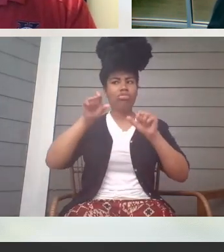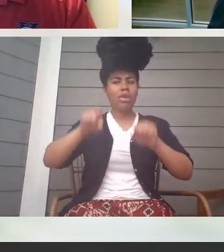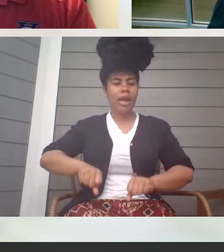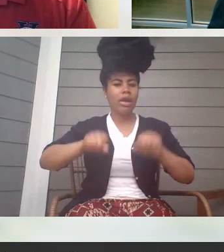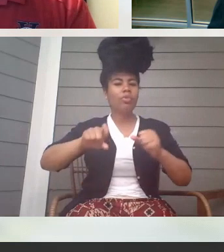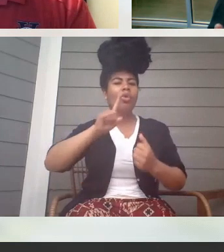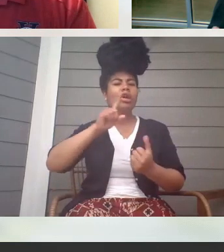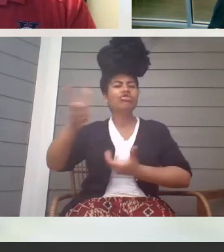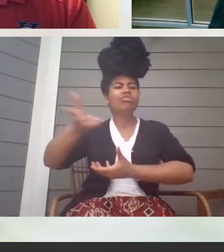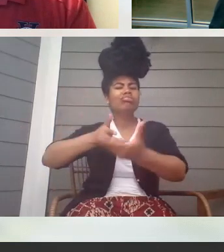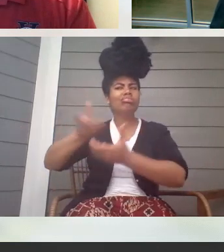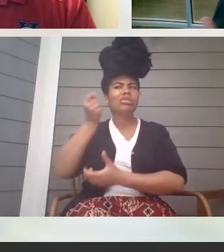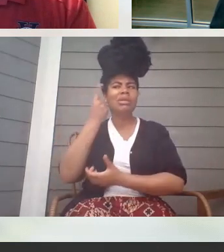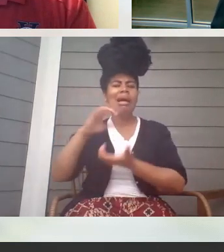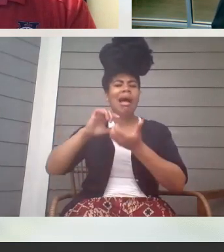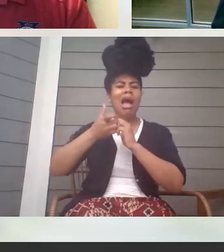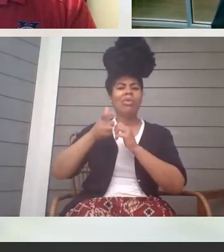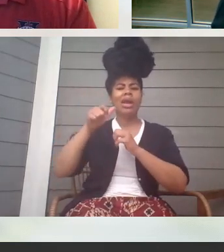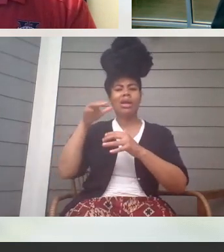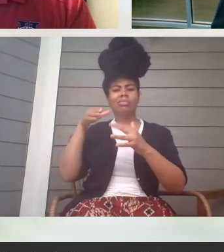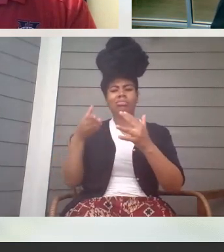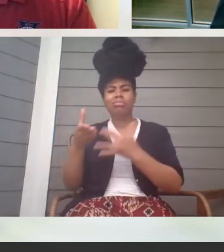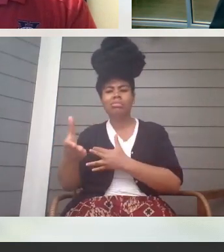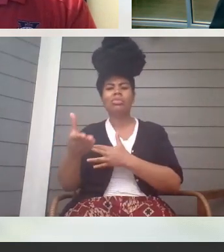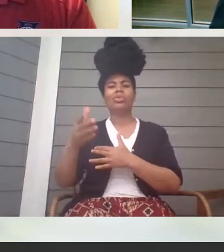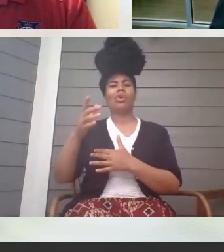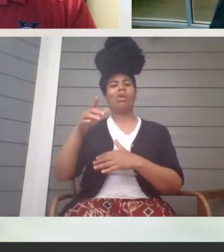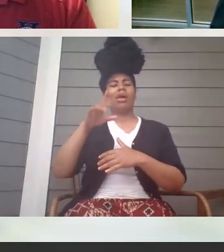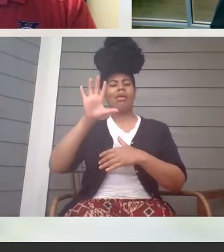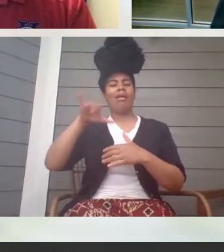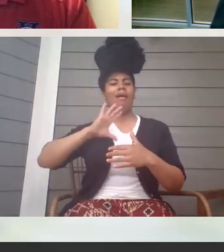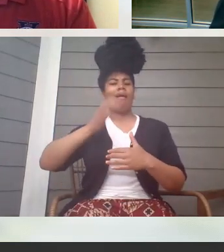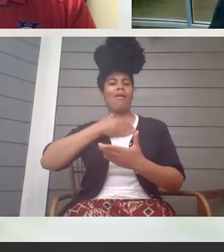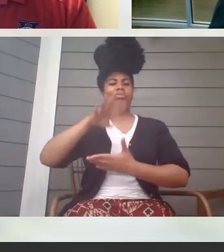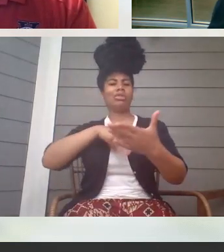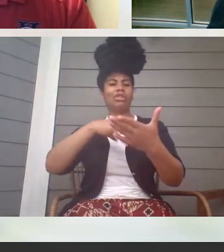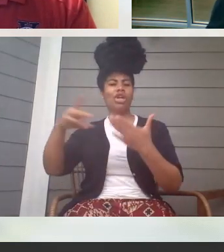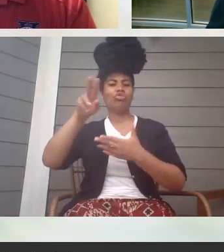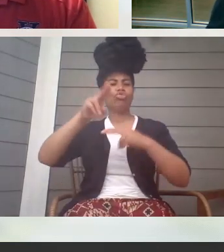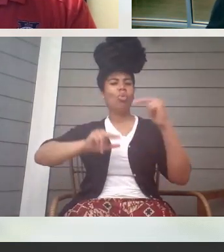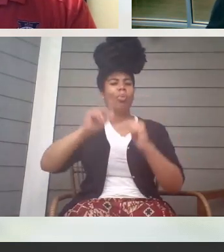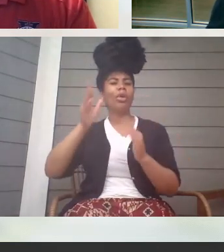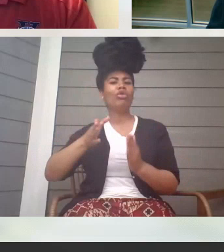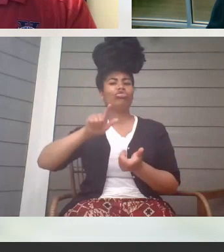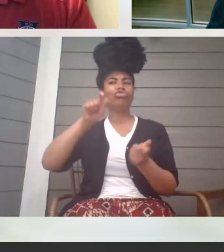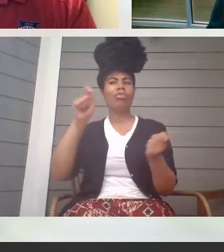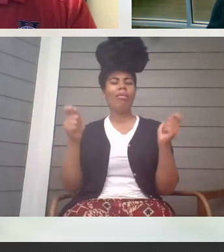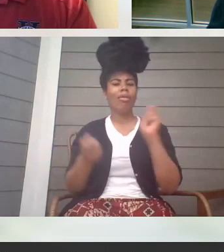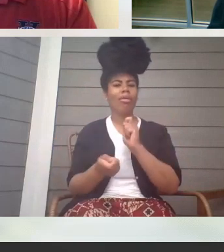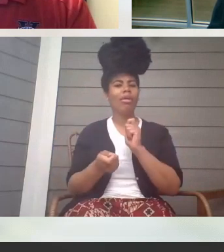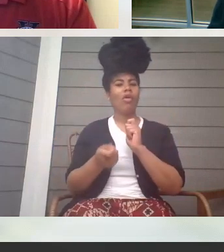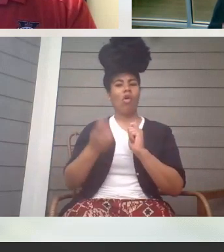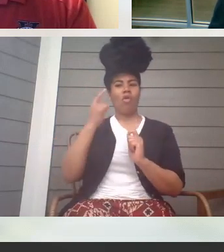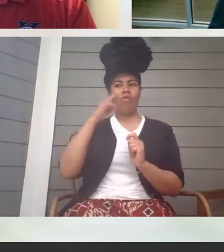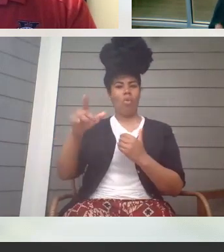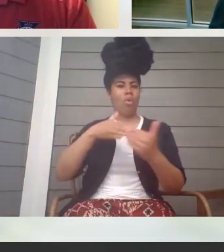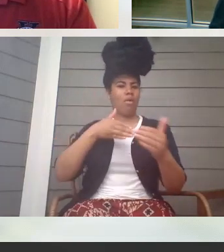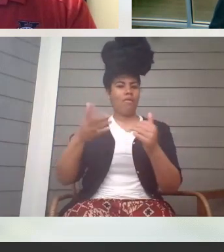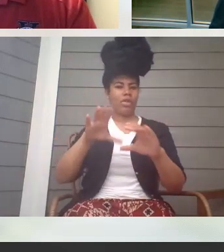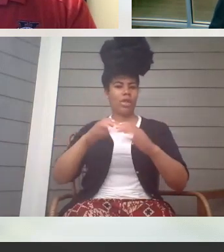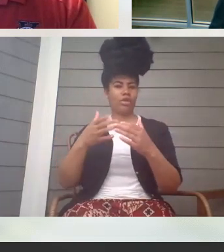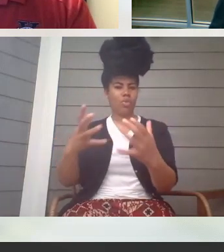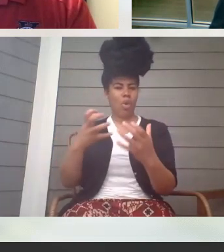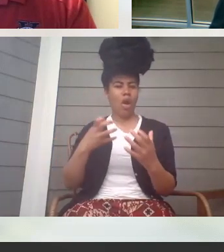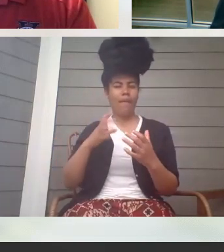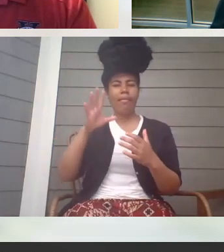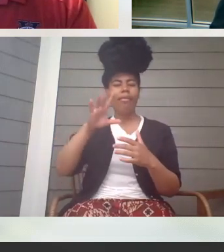will make sure that you understand how to go into our visual schedule builder, make those changes for those classes, and then we'll kind of